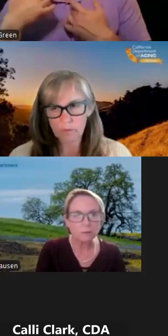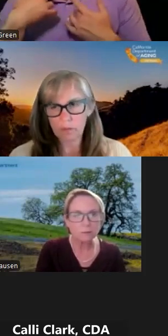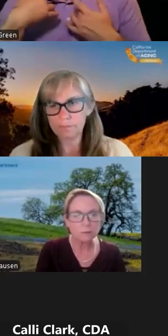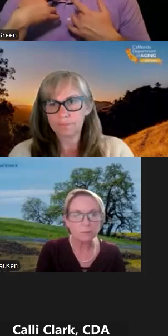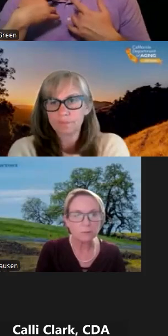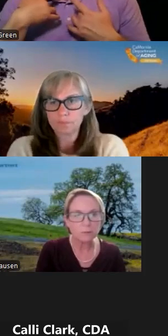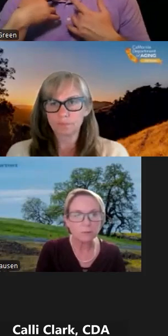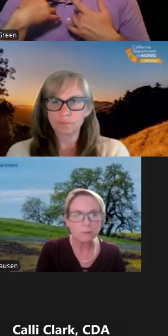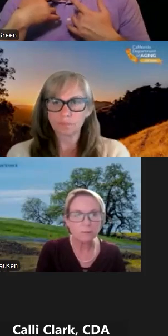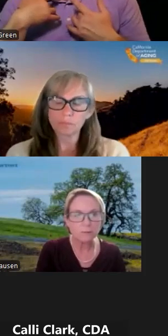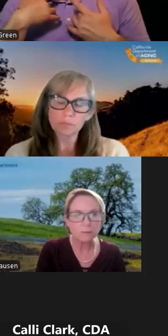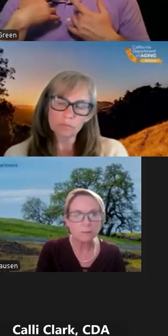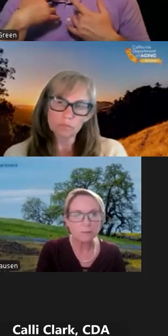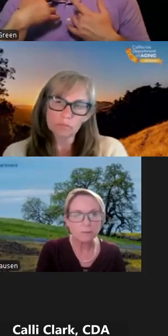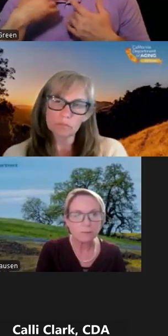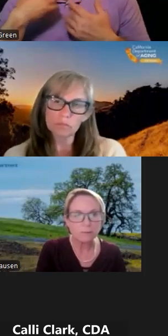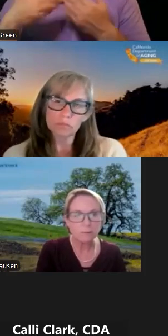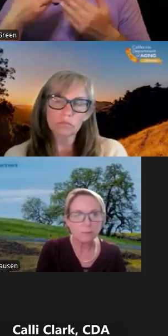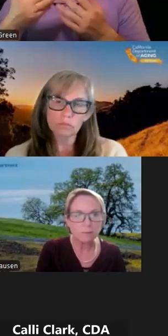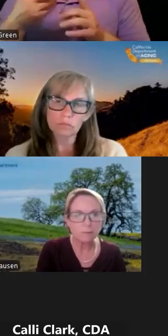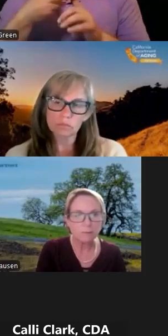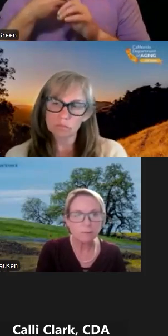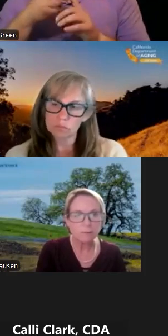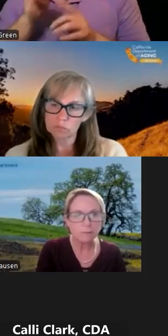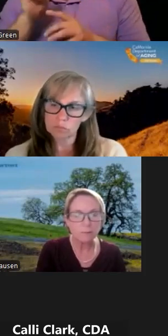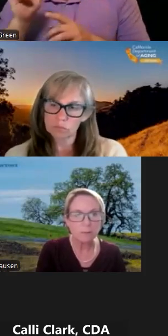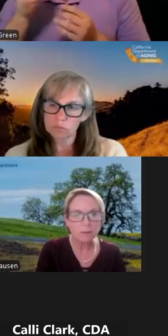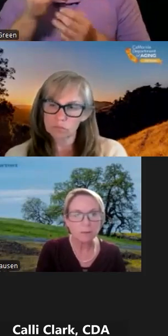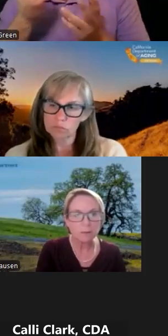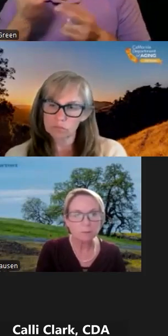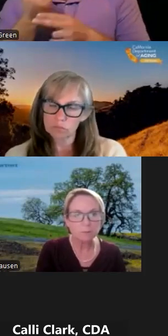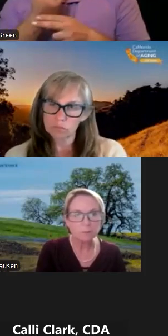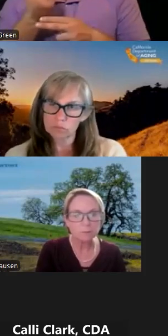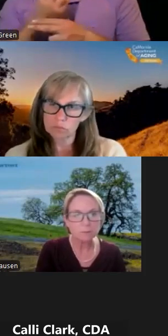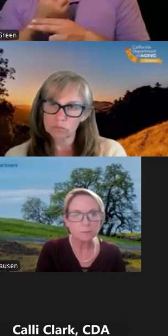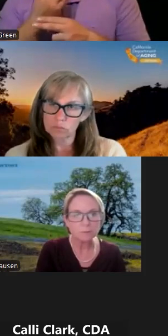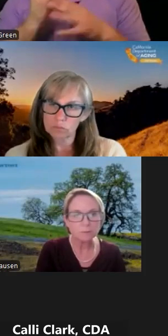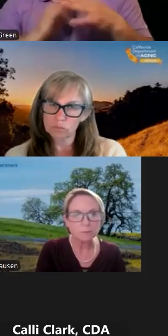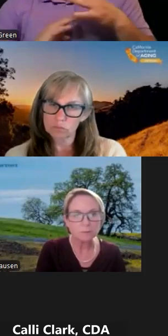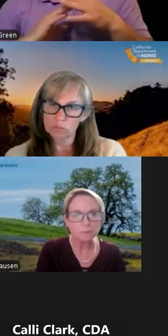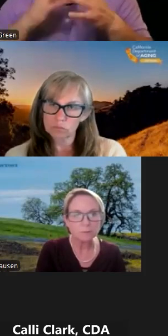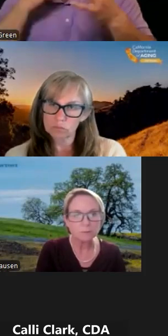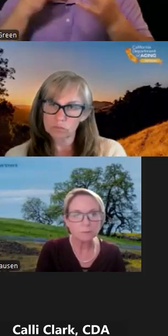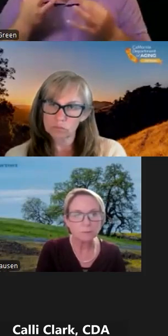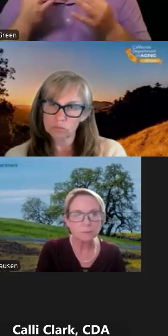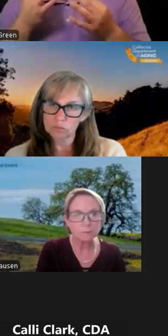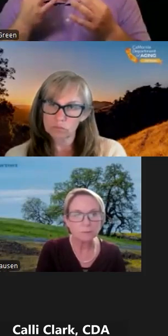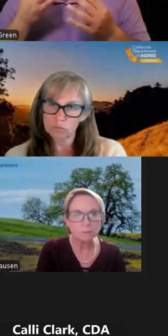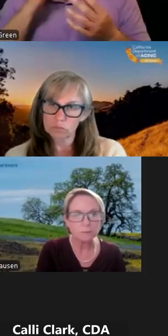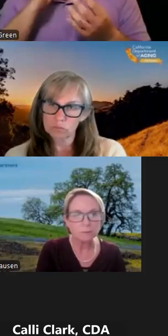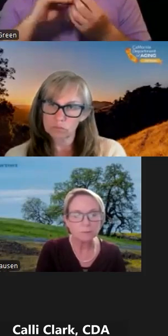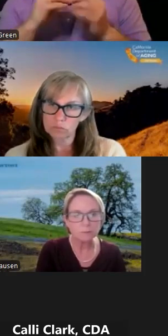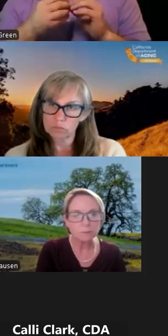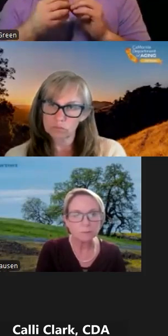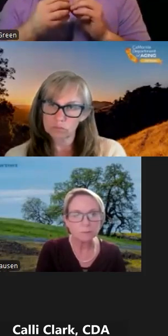you're pulling forward diagnosis information into it and using that as a basis for determining prevalence, that those numbers are not going